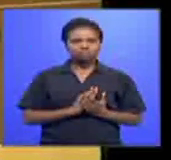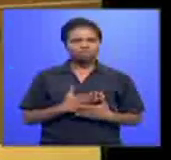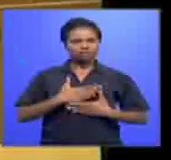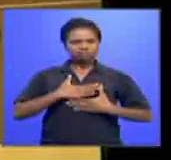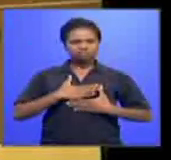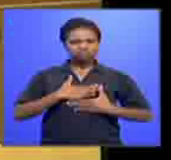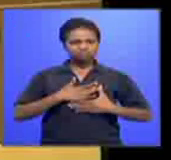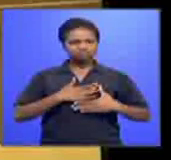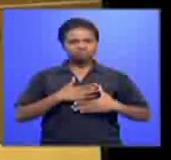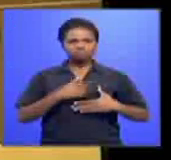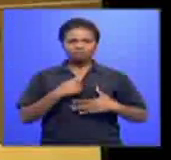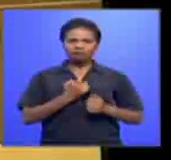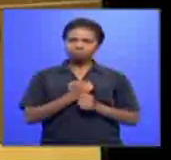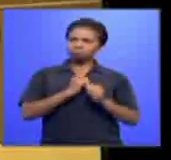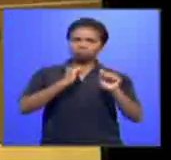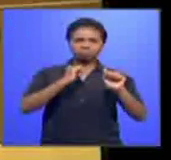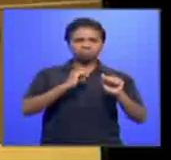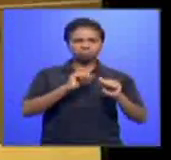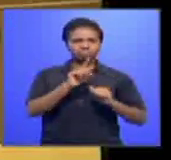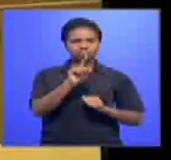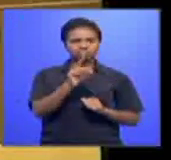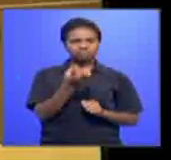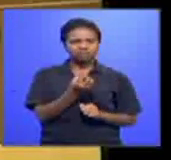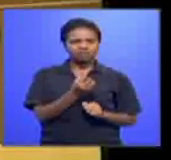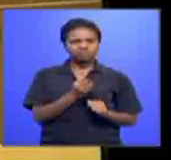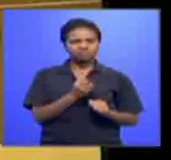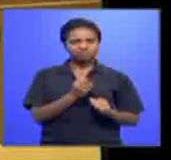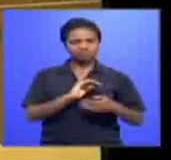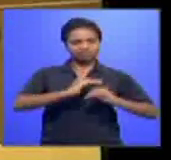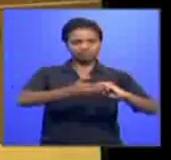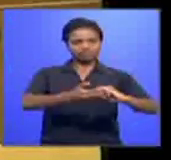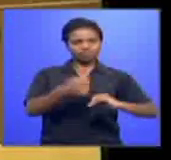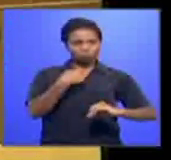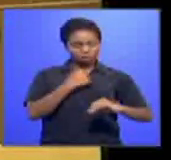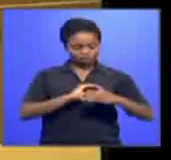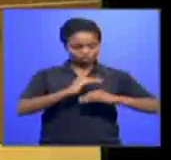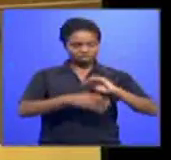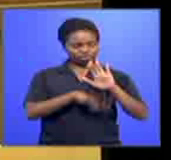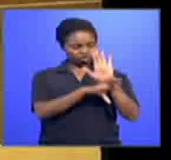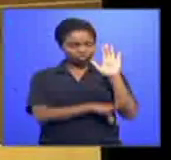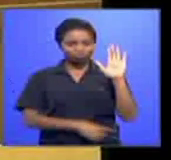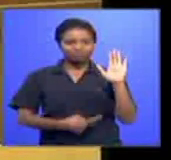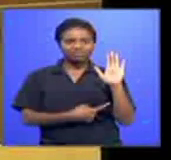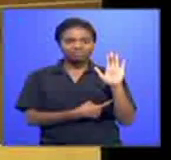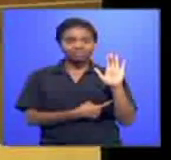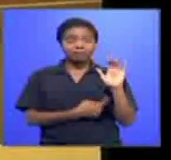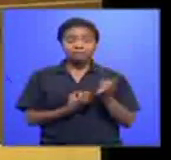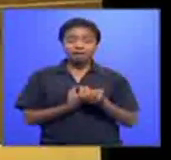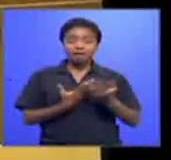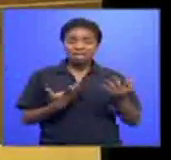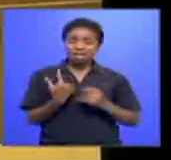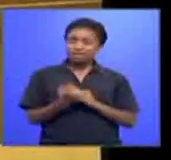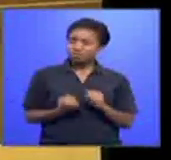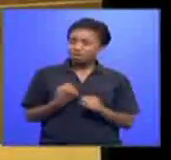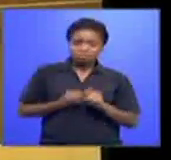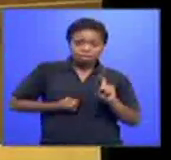will exercise its authority in defense of the Constitution that so many struggled